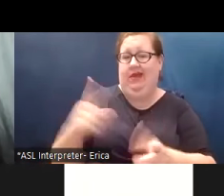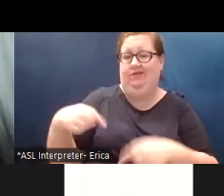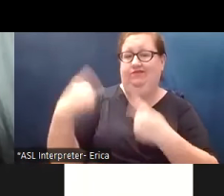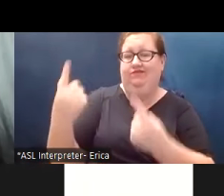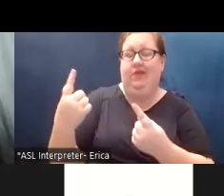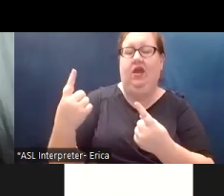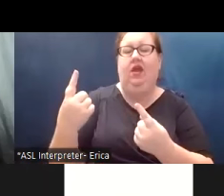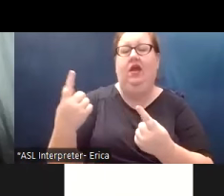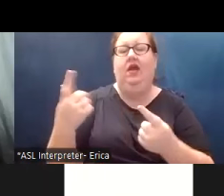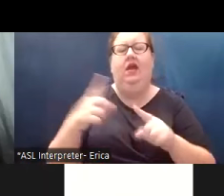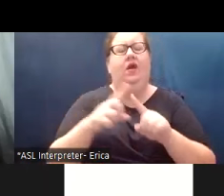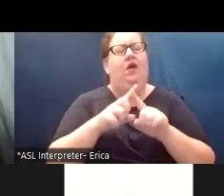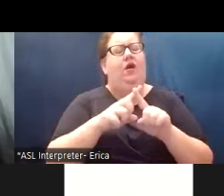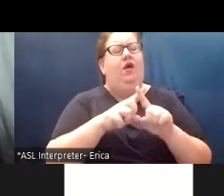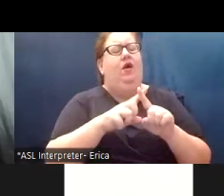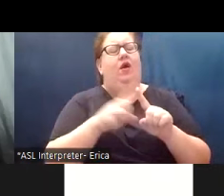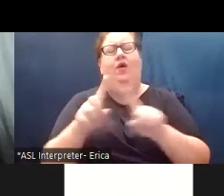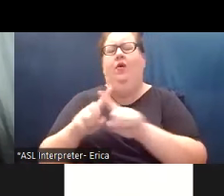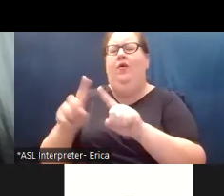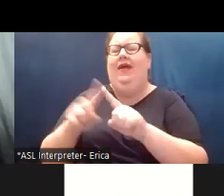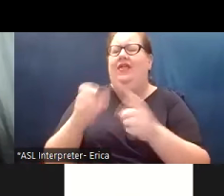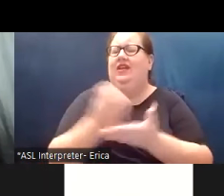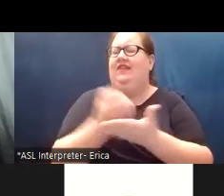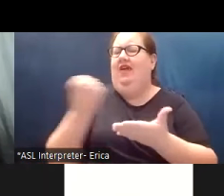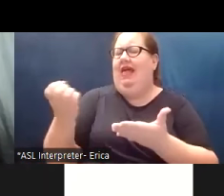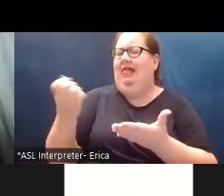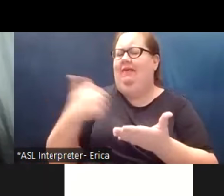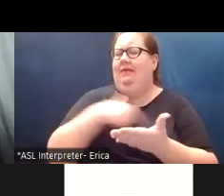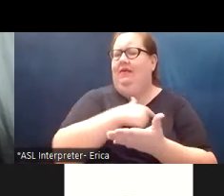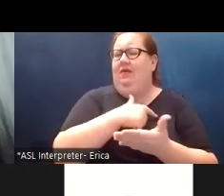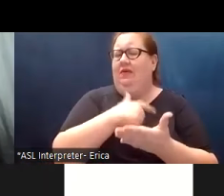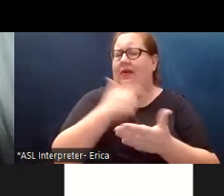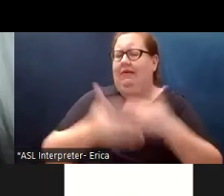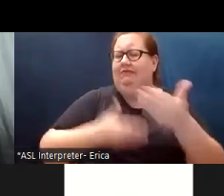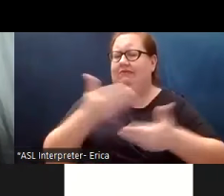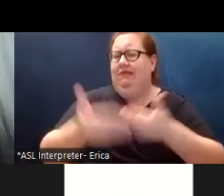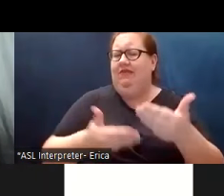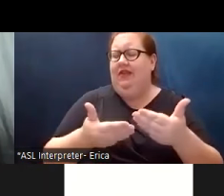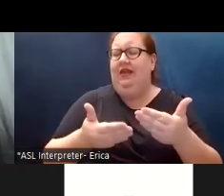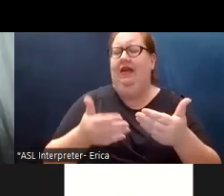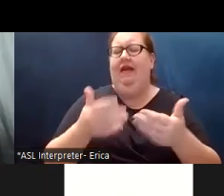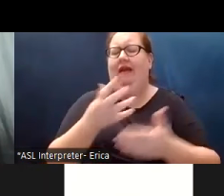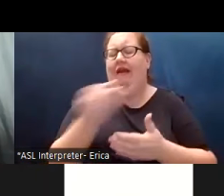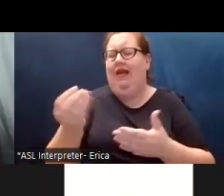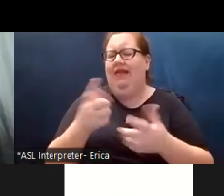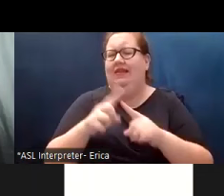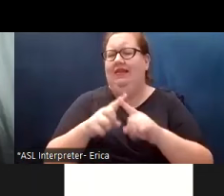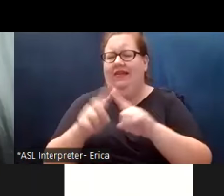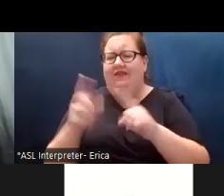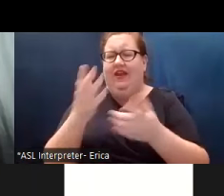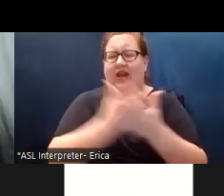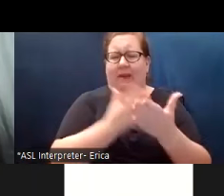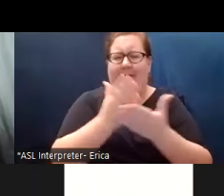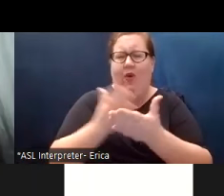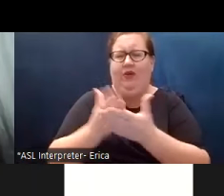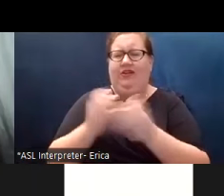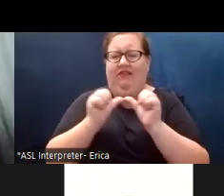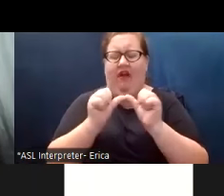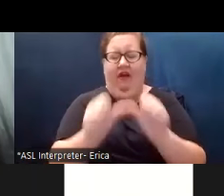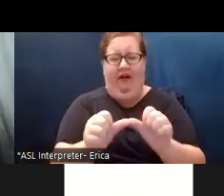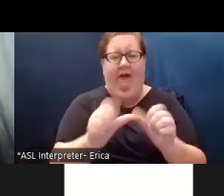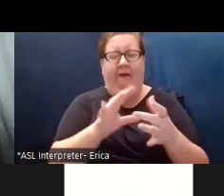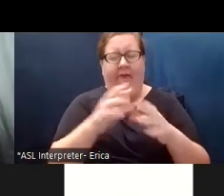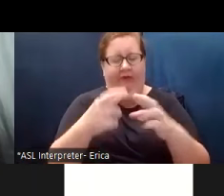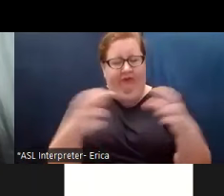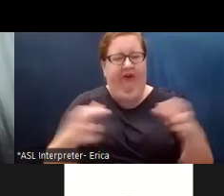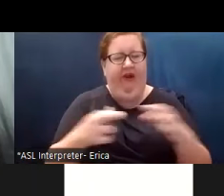what are the different elements that we've been advancing through Resilient New Jersey, and what are the different sort of components of ongoing regional